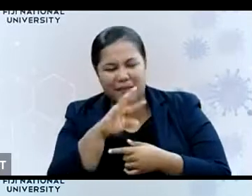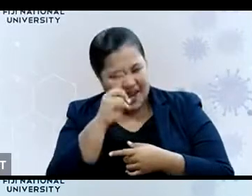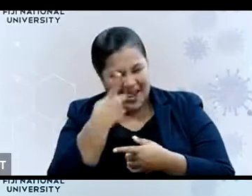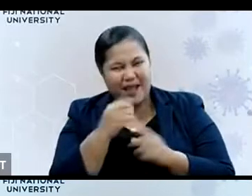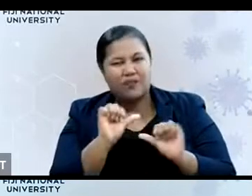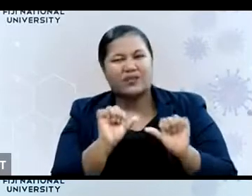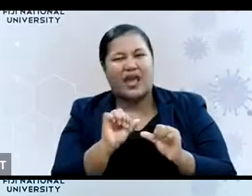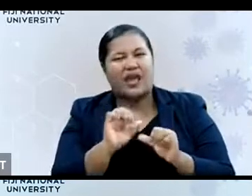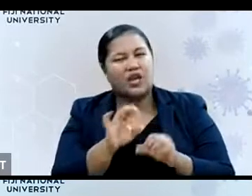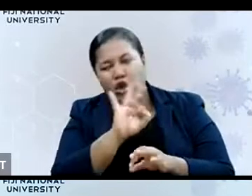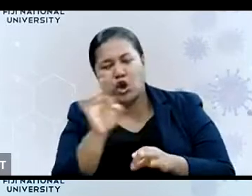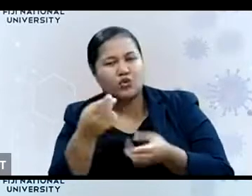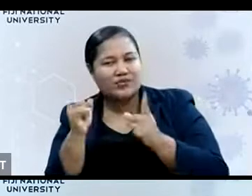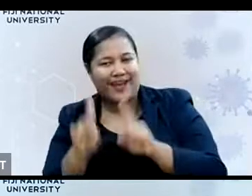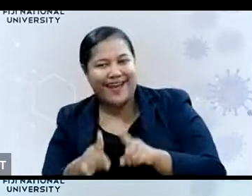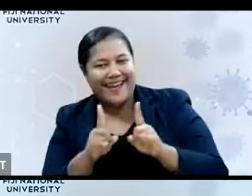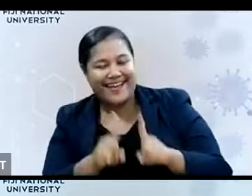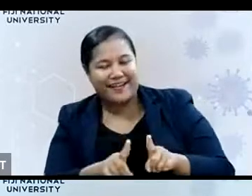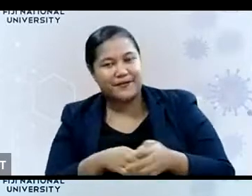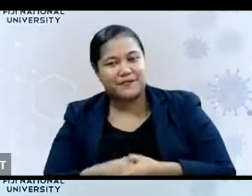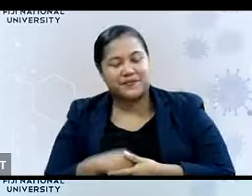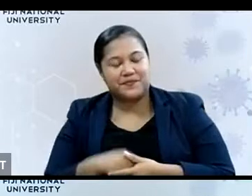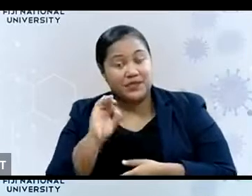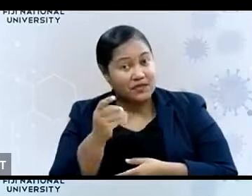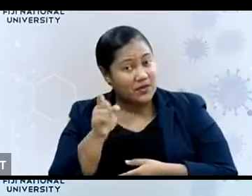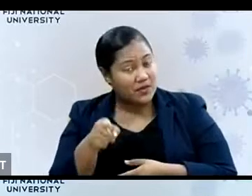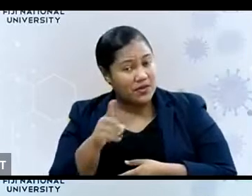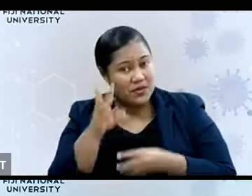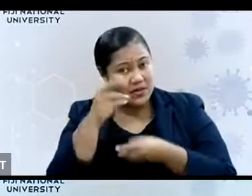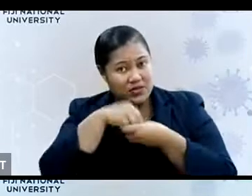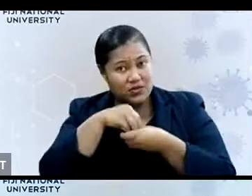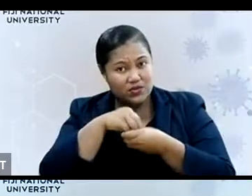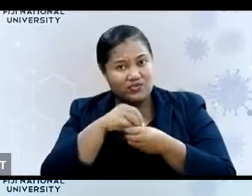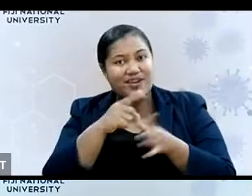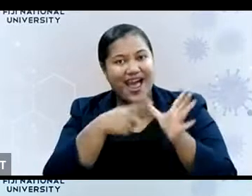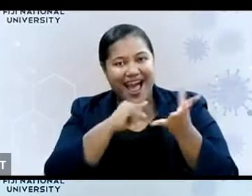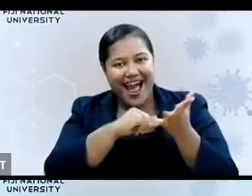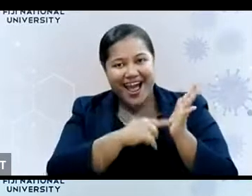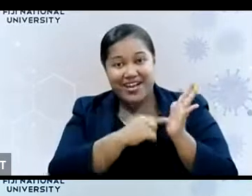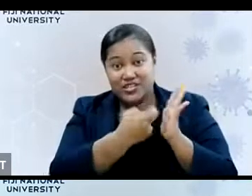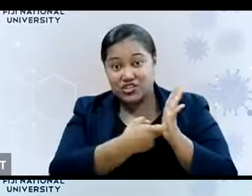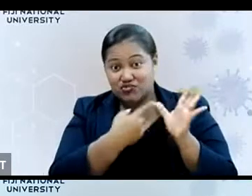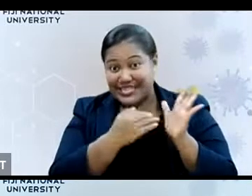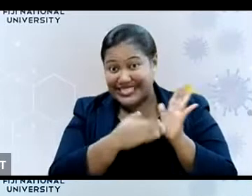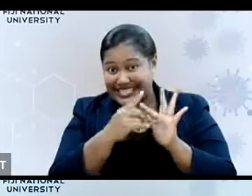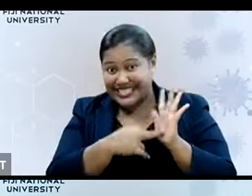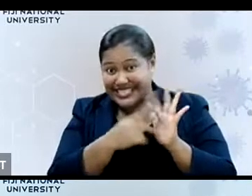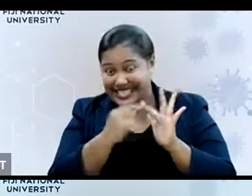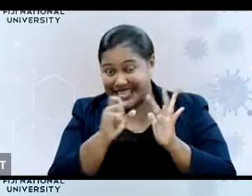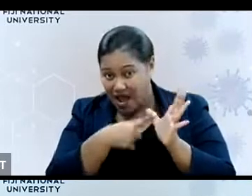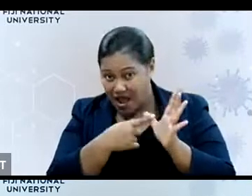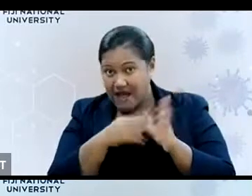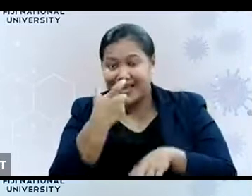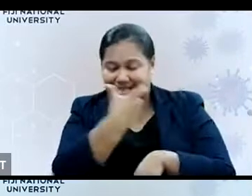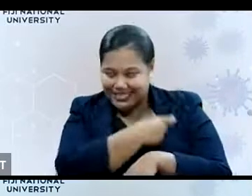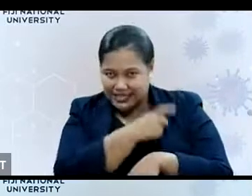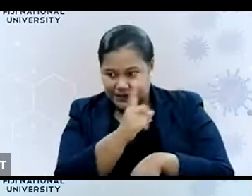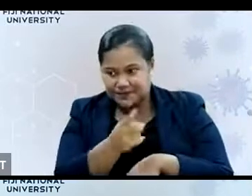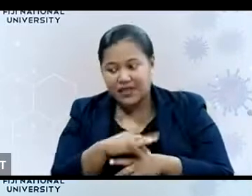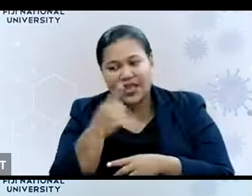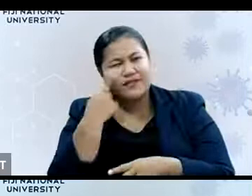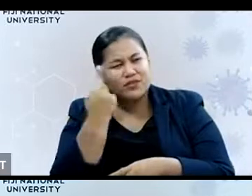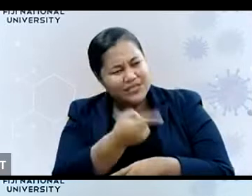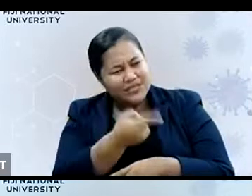of course, what we really care about. And that includes the AstraZeneca vaccine, which, in fact, if you look just at the